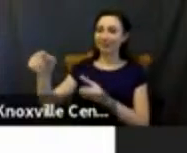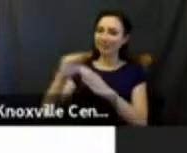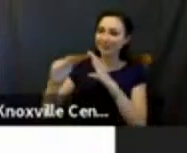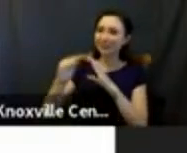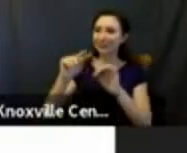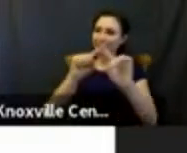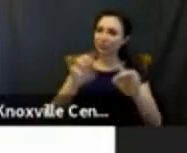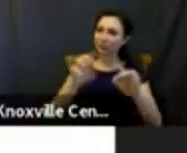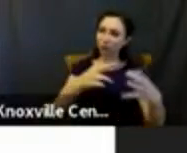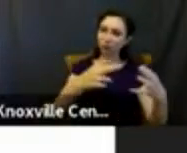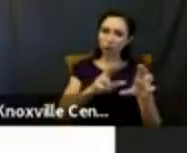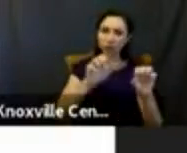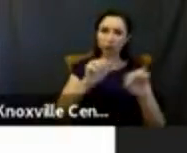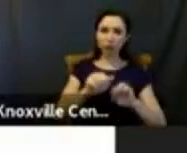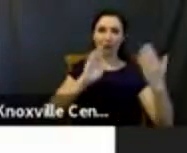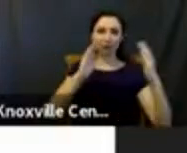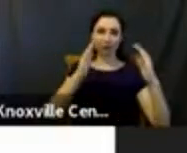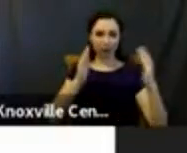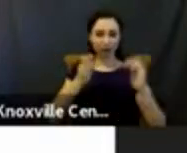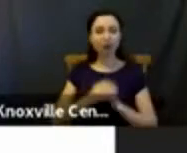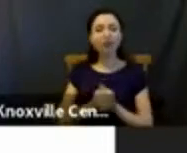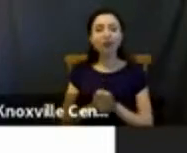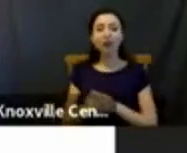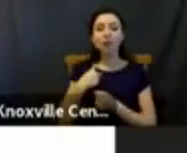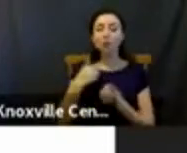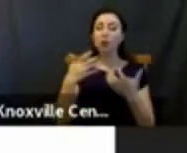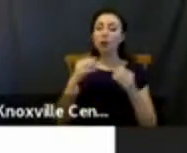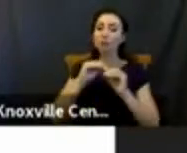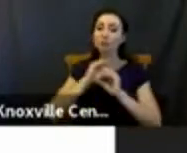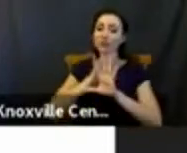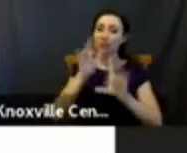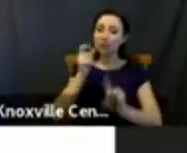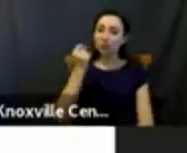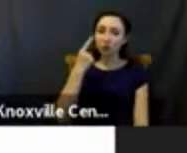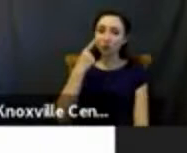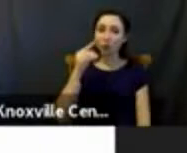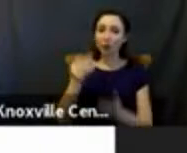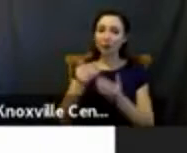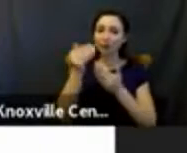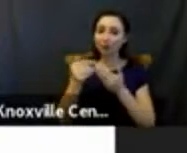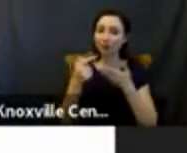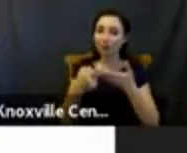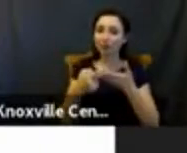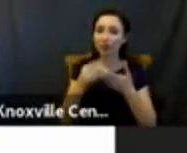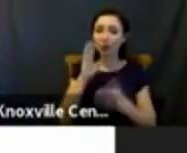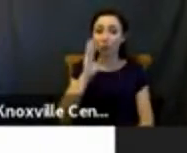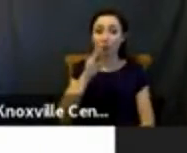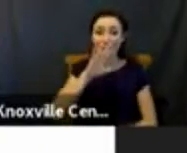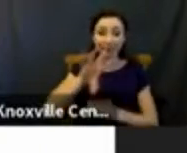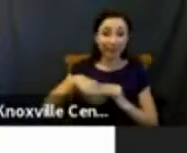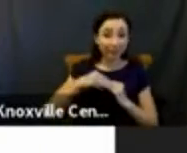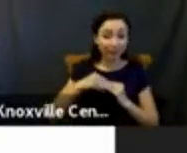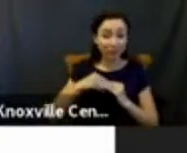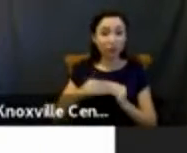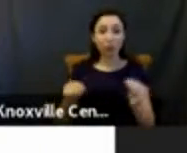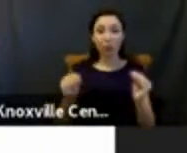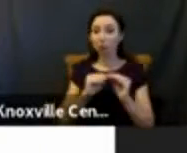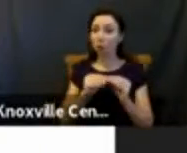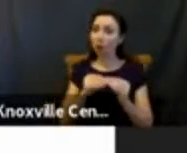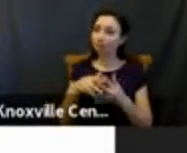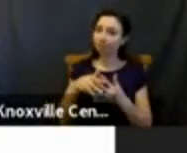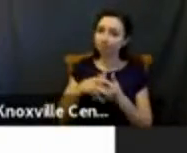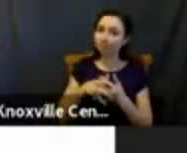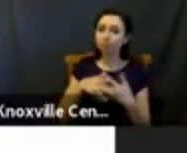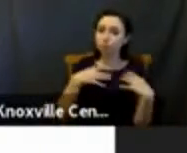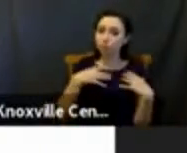us to have a clear understanding as we go into this next discussion. Are these going to be just additional but more concrete things